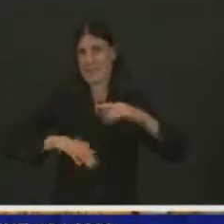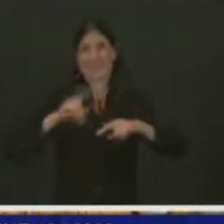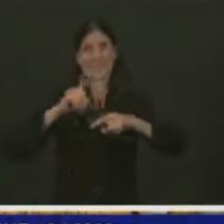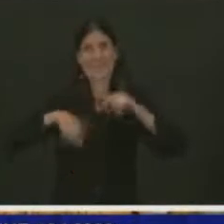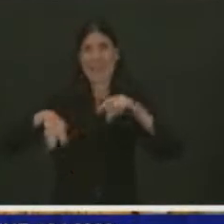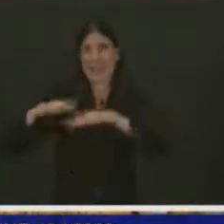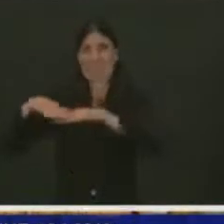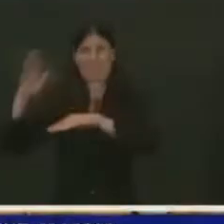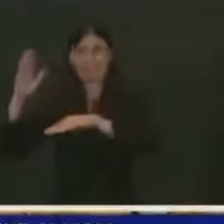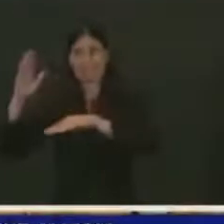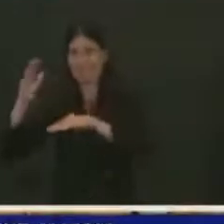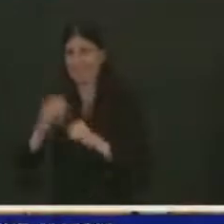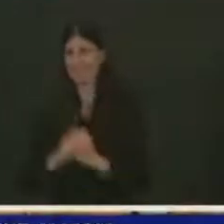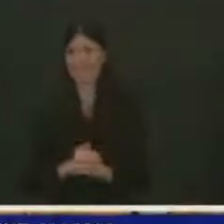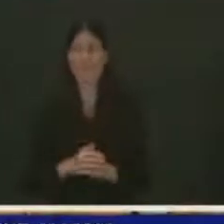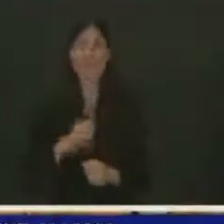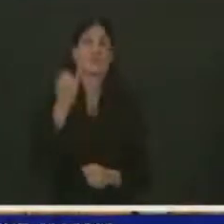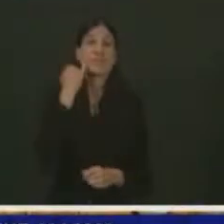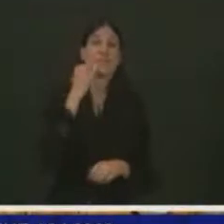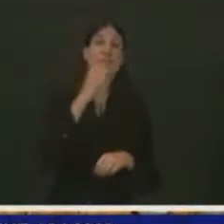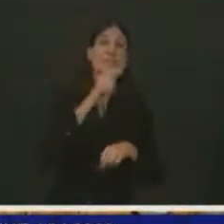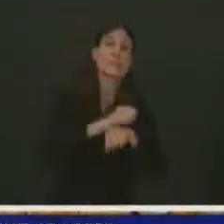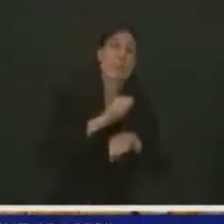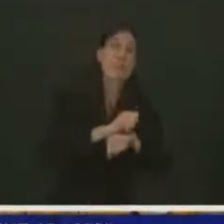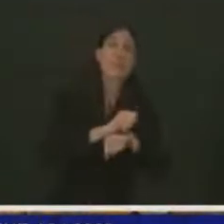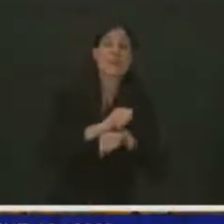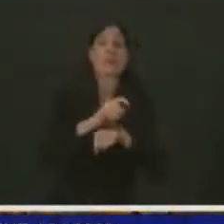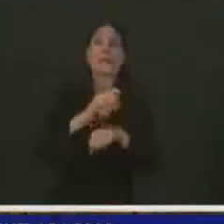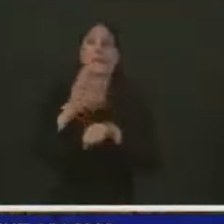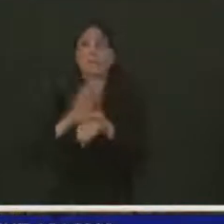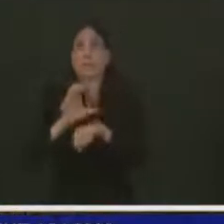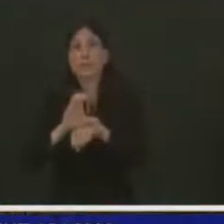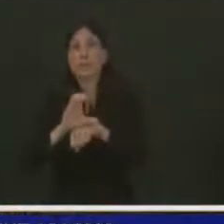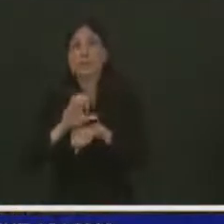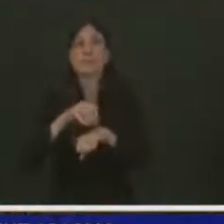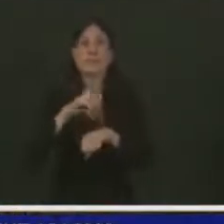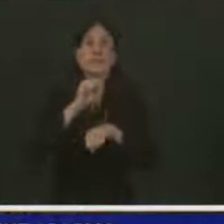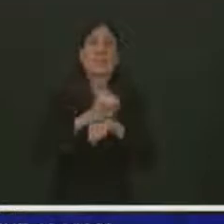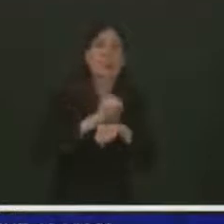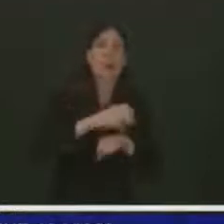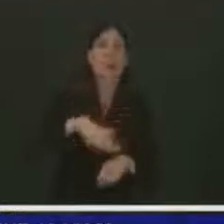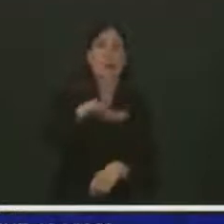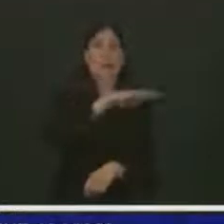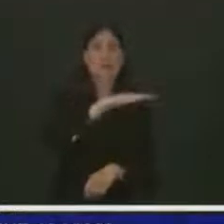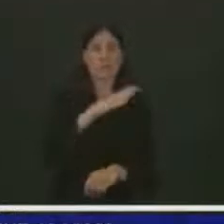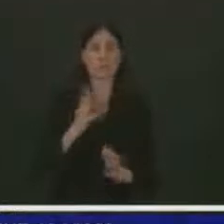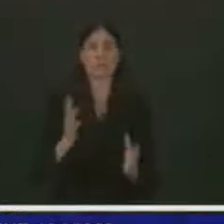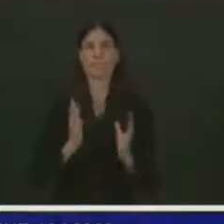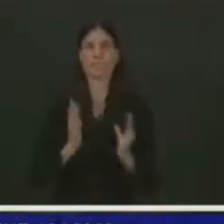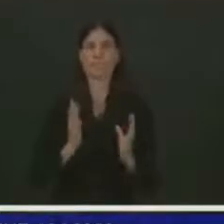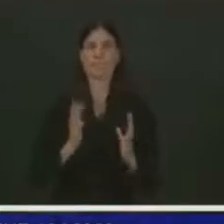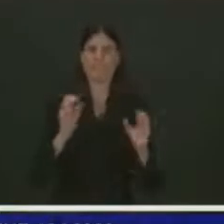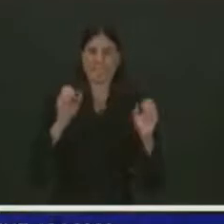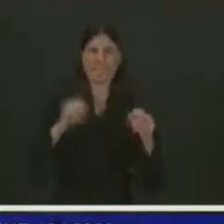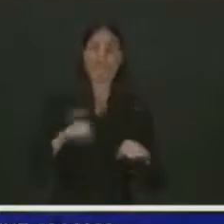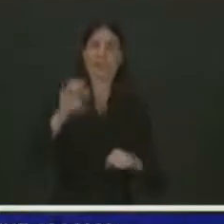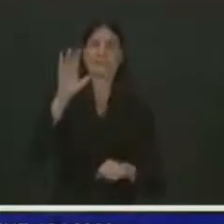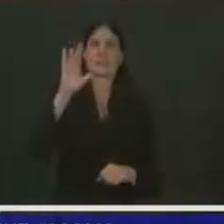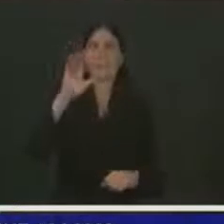25%. The rules are as they are. The question is, when are we going to get to phase